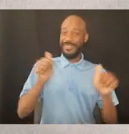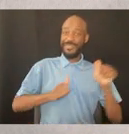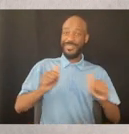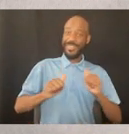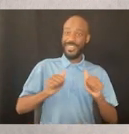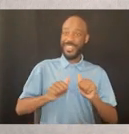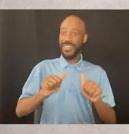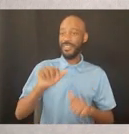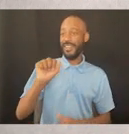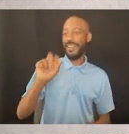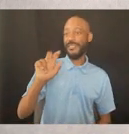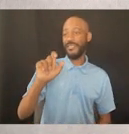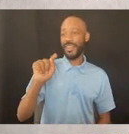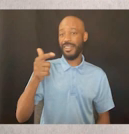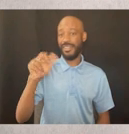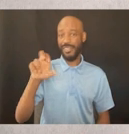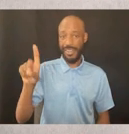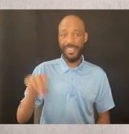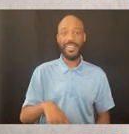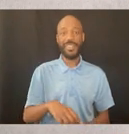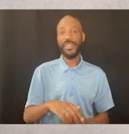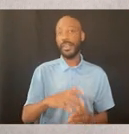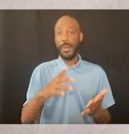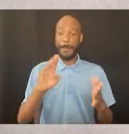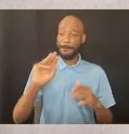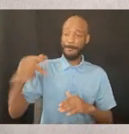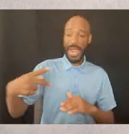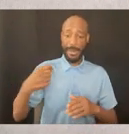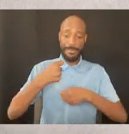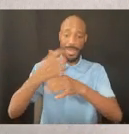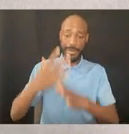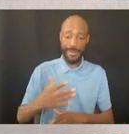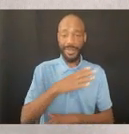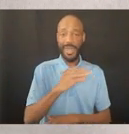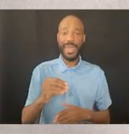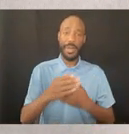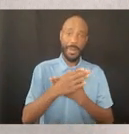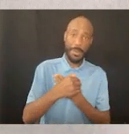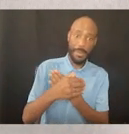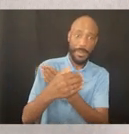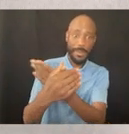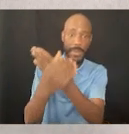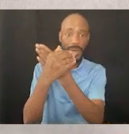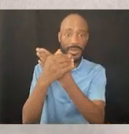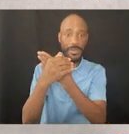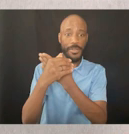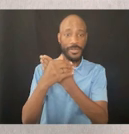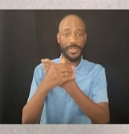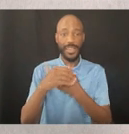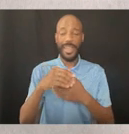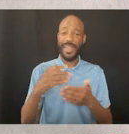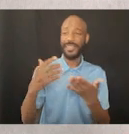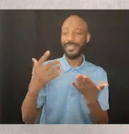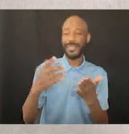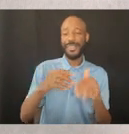tech aficionado, typographer, and butterfly farmer. He's been the official, unofficial photographer